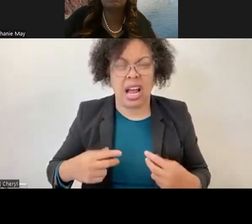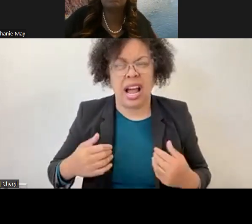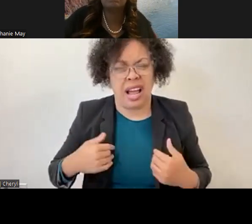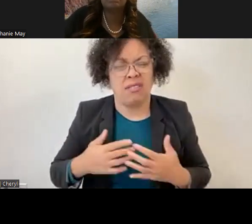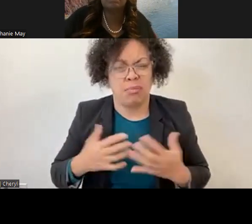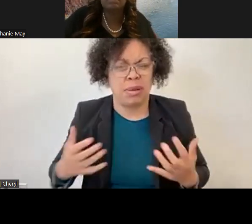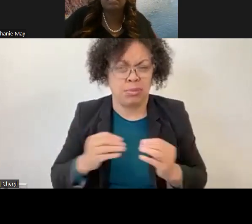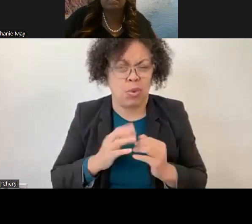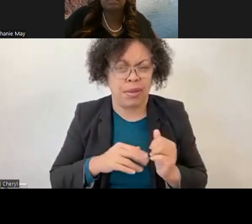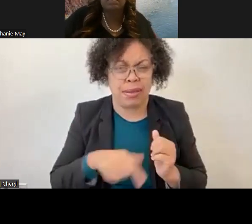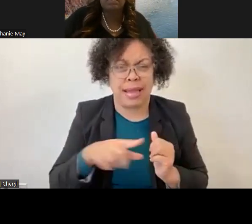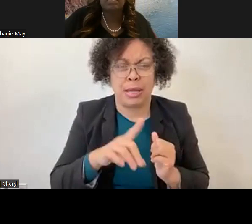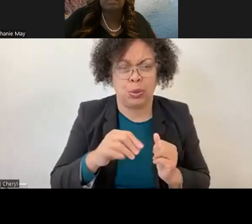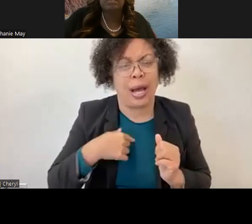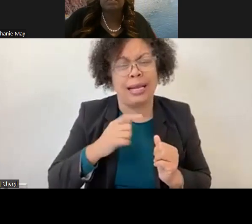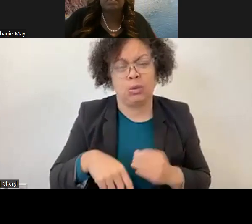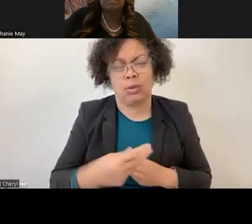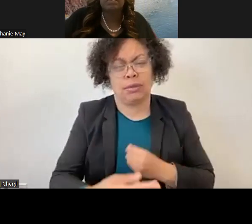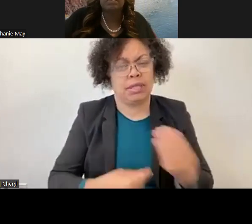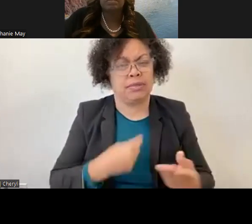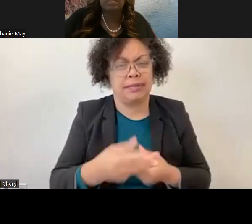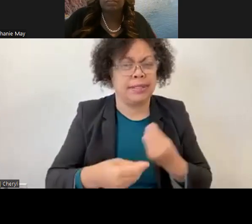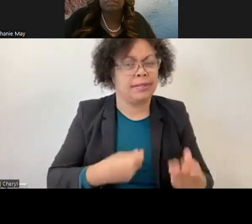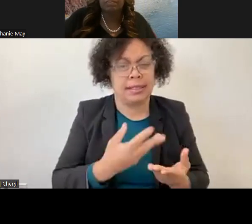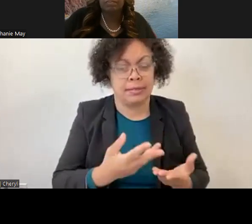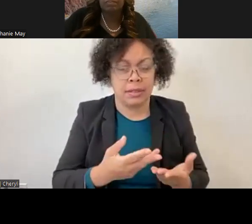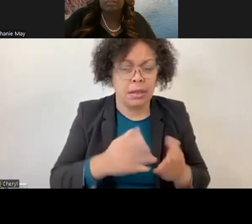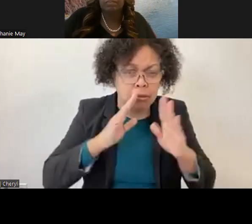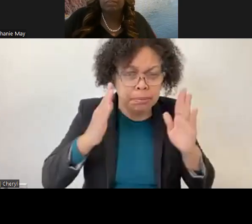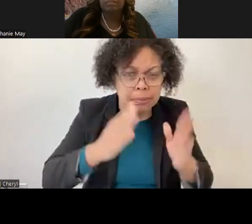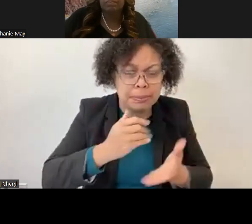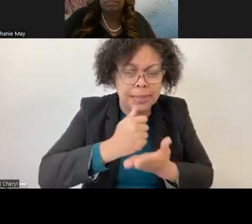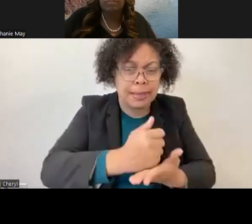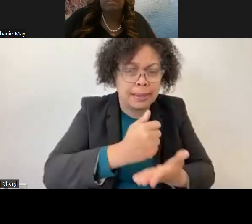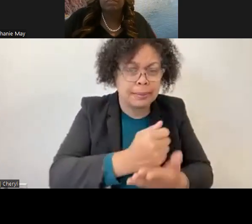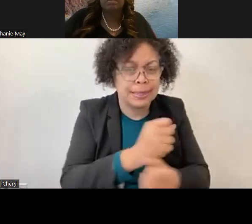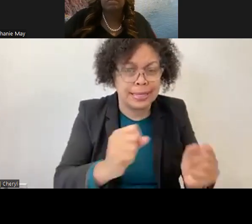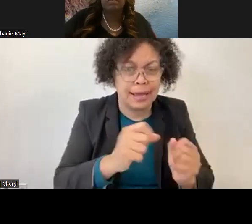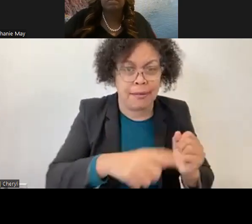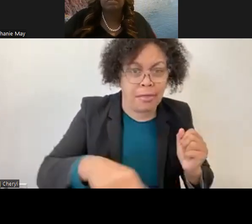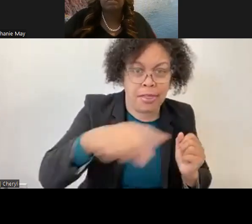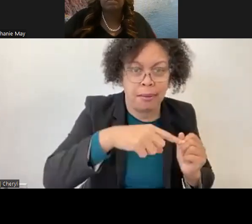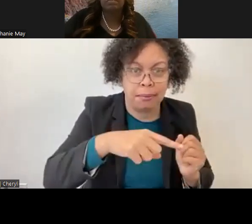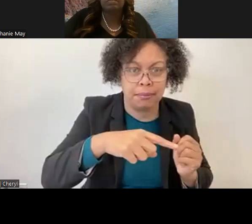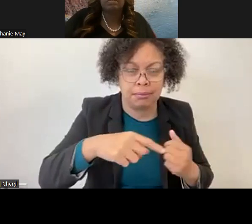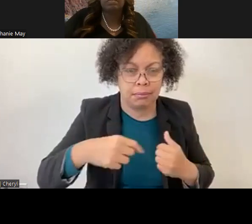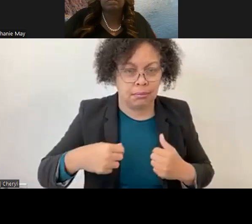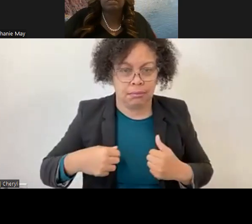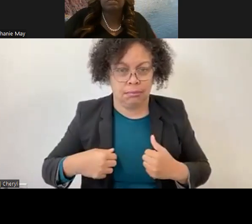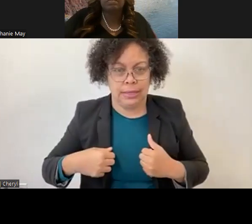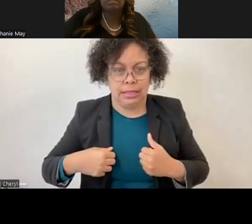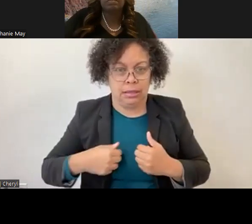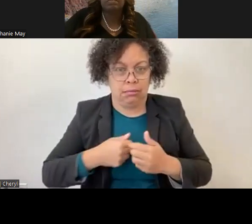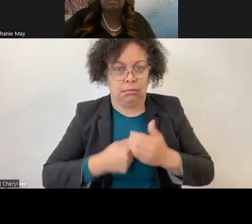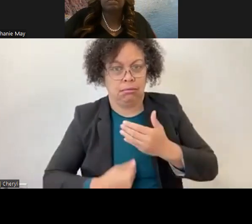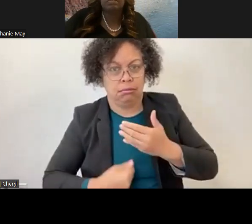these people. And you're so focused on saving their lives that you're not really conscious about what you're at risk for. And so watching people